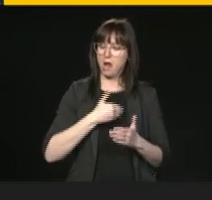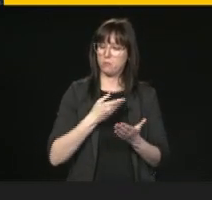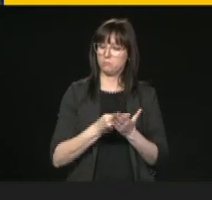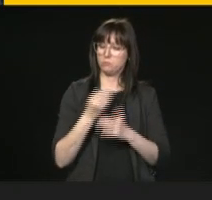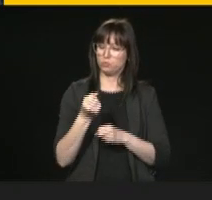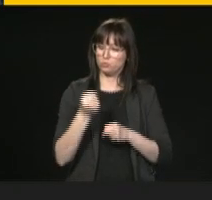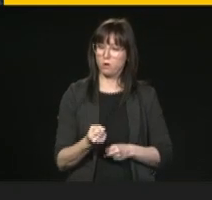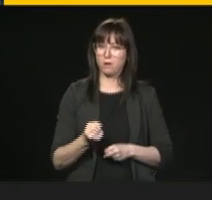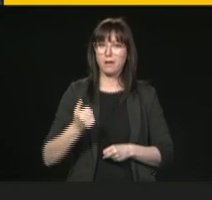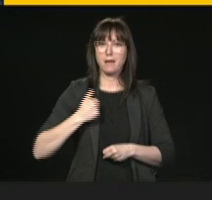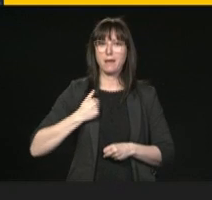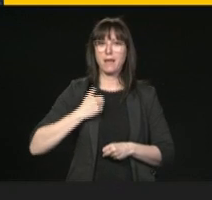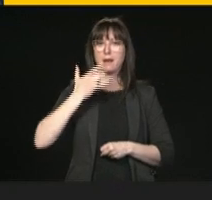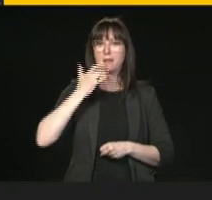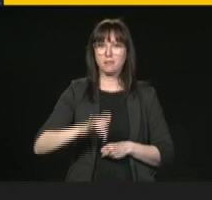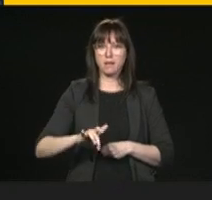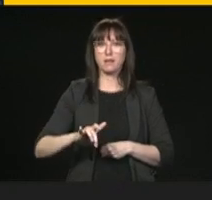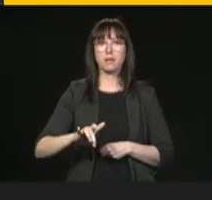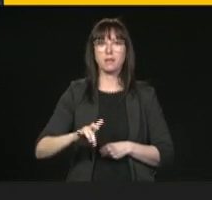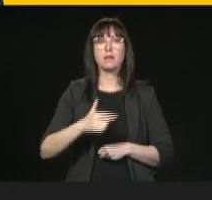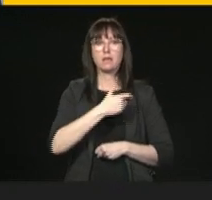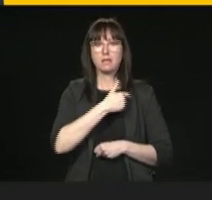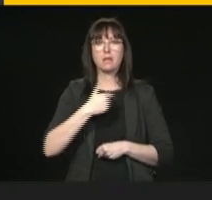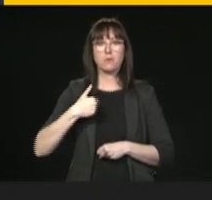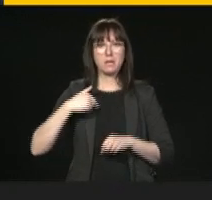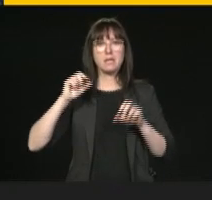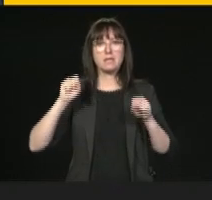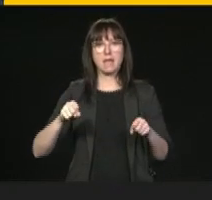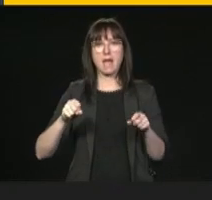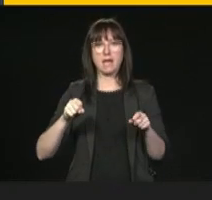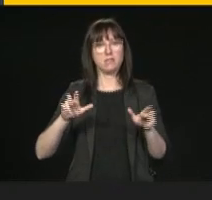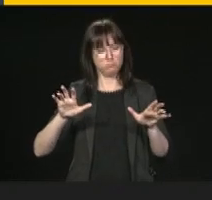to deal with this in a way that we need to.